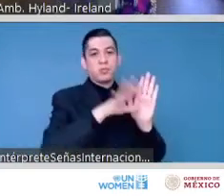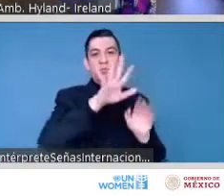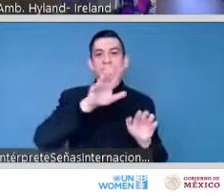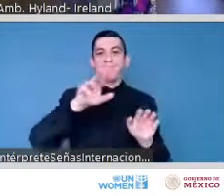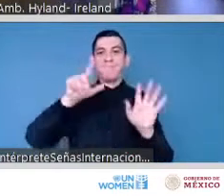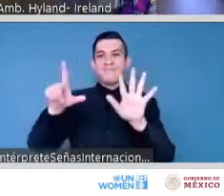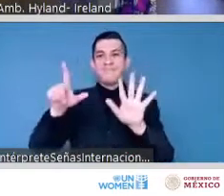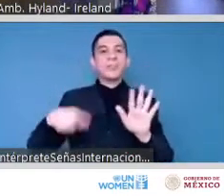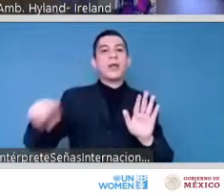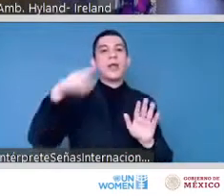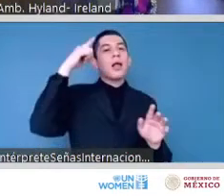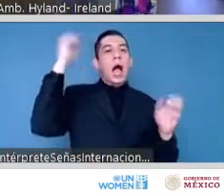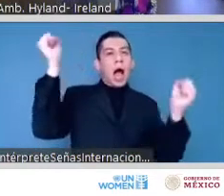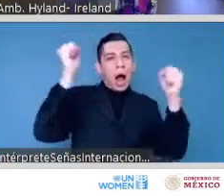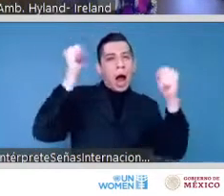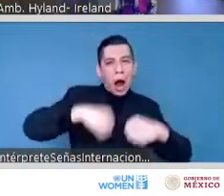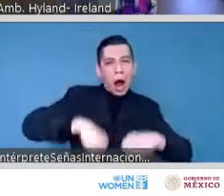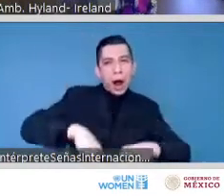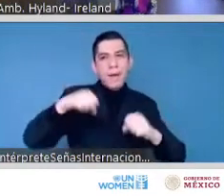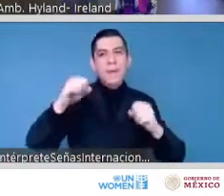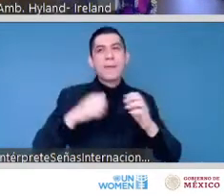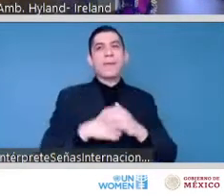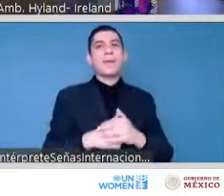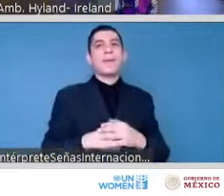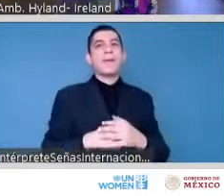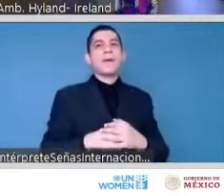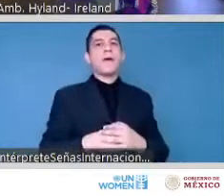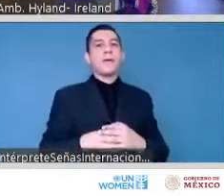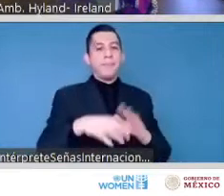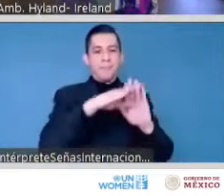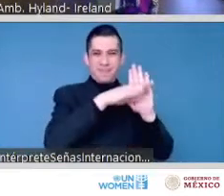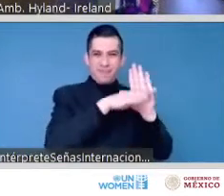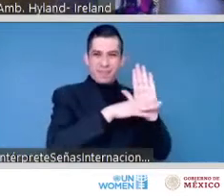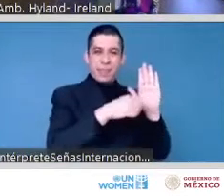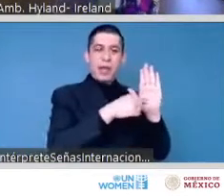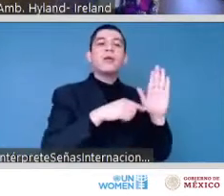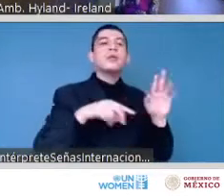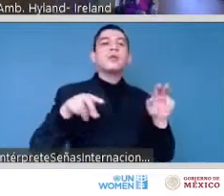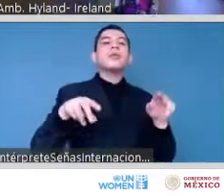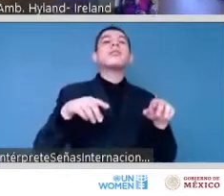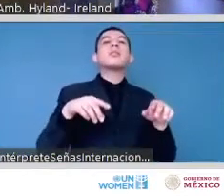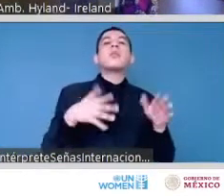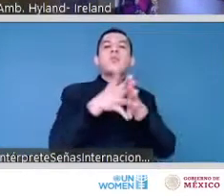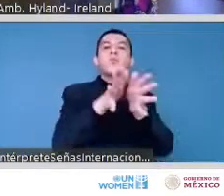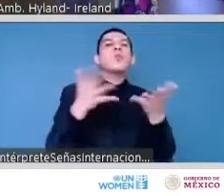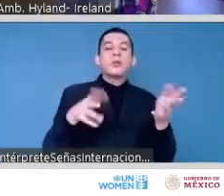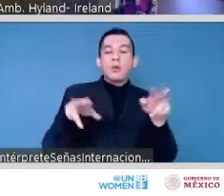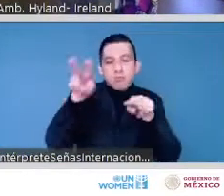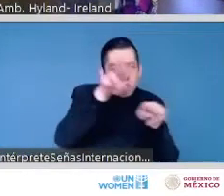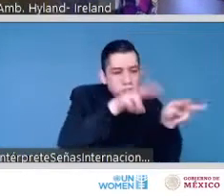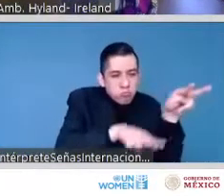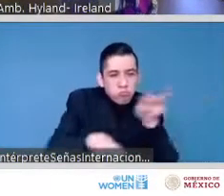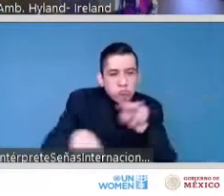to conduct risk assessments on the incidence of gender-based violence through the use of these weapons.